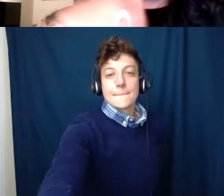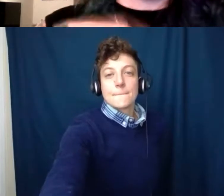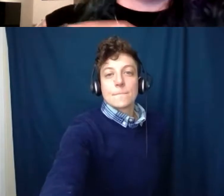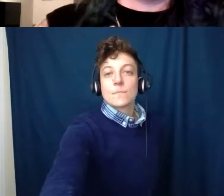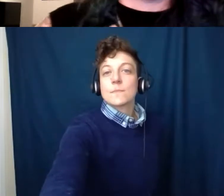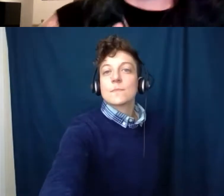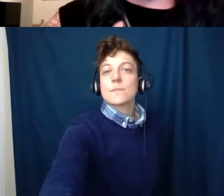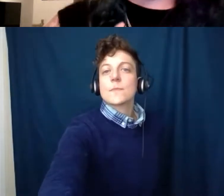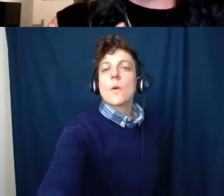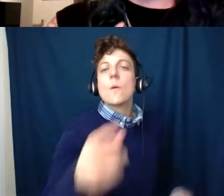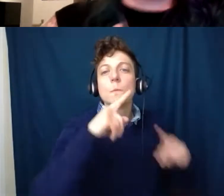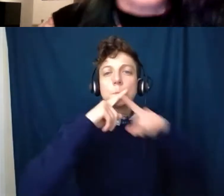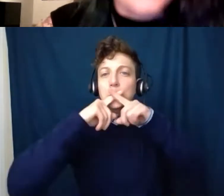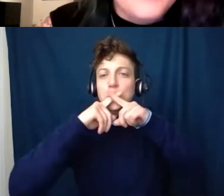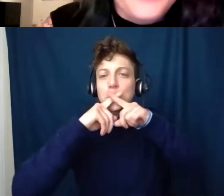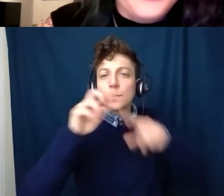Oh, you're muted.